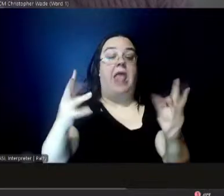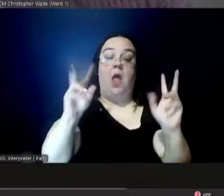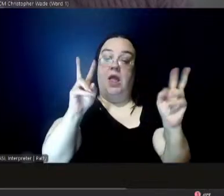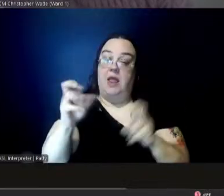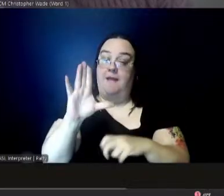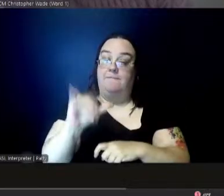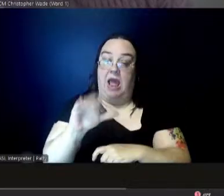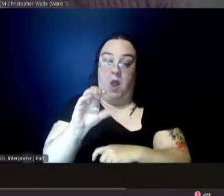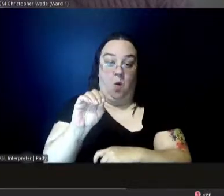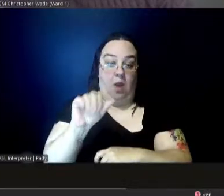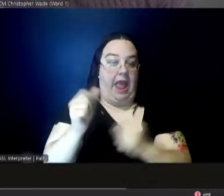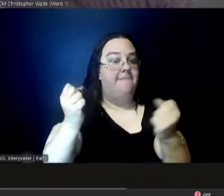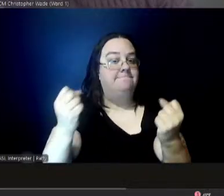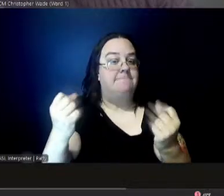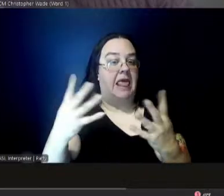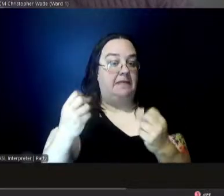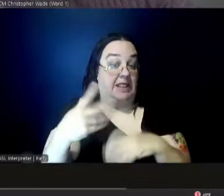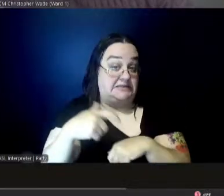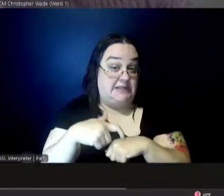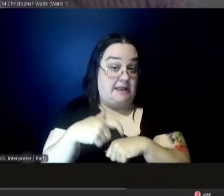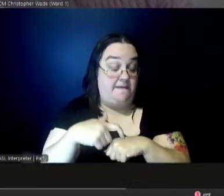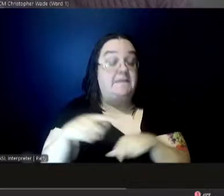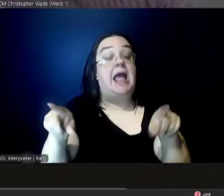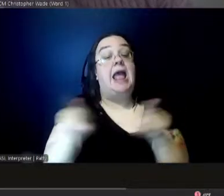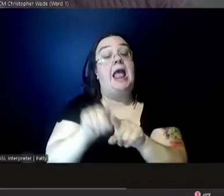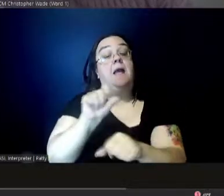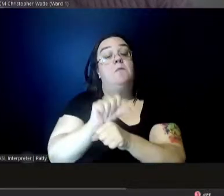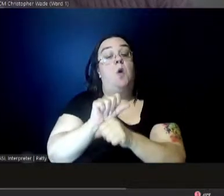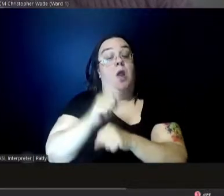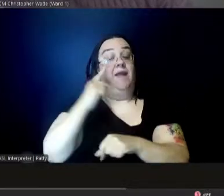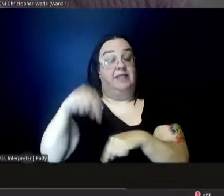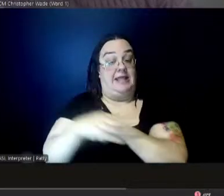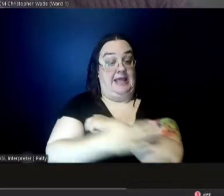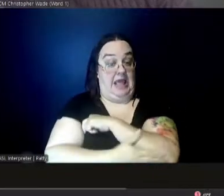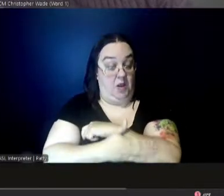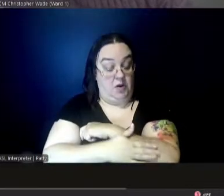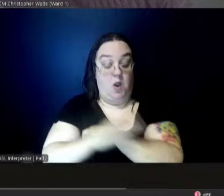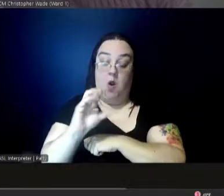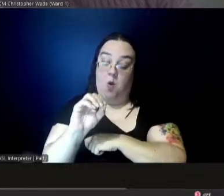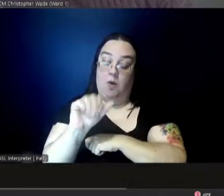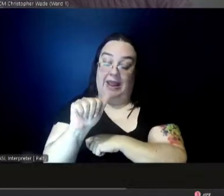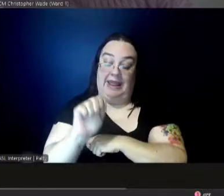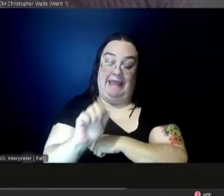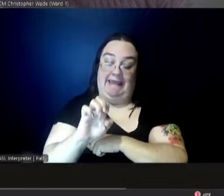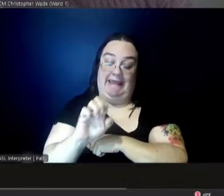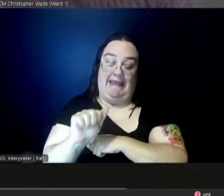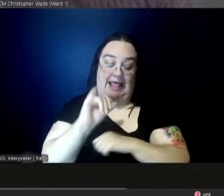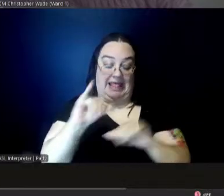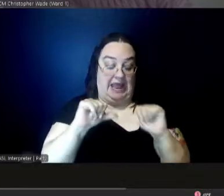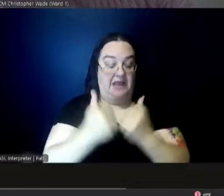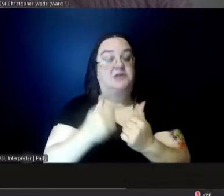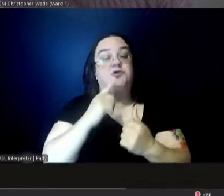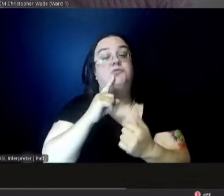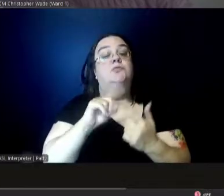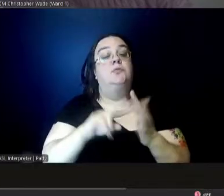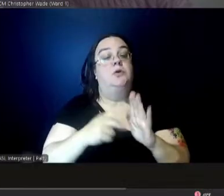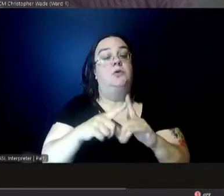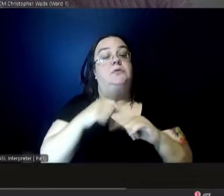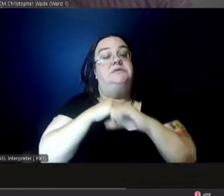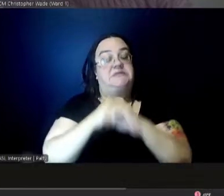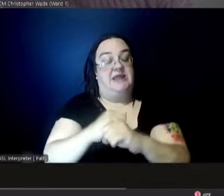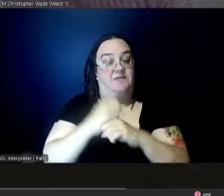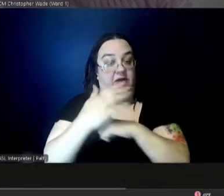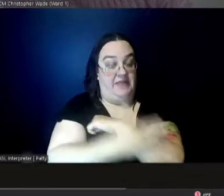multiple times. As an employee of the county, the OEA is an agency that's created to safeguard the county and provide